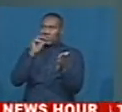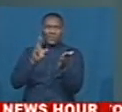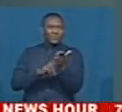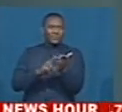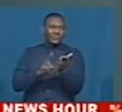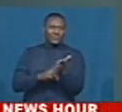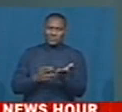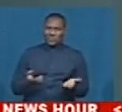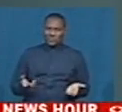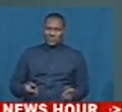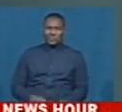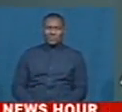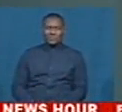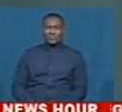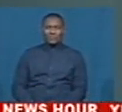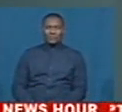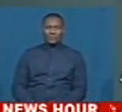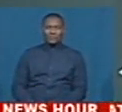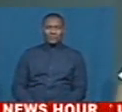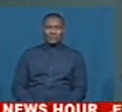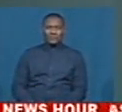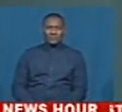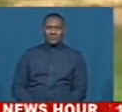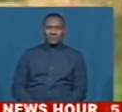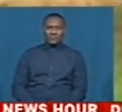have titles, rendering the land worthless.